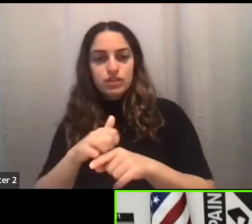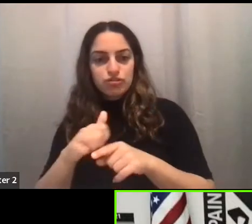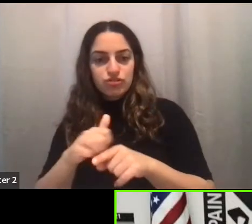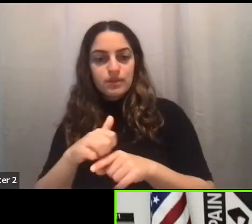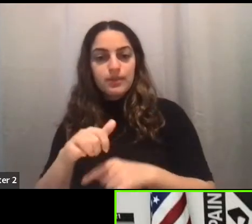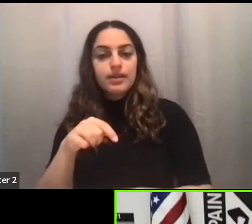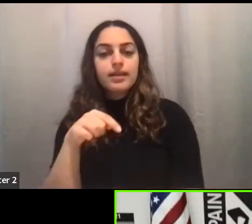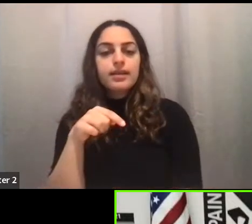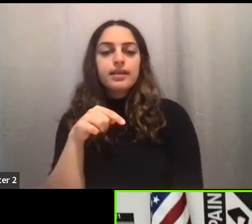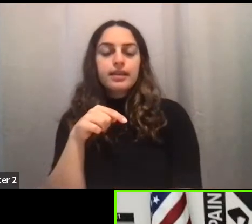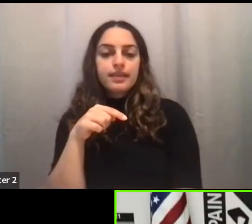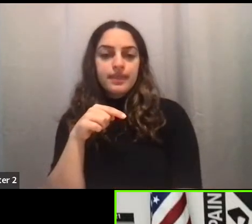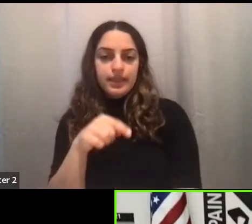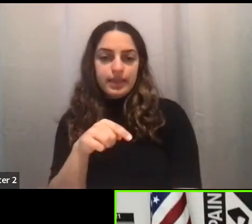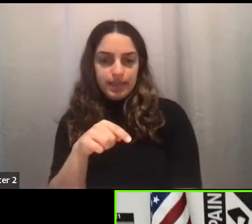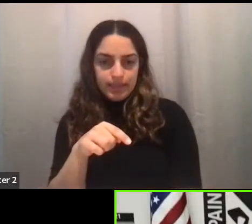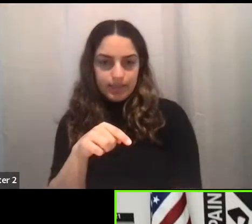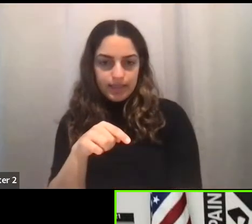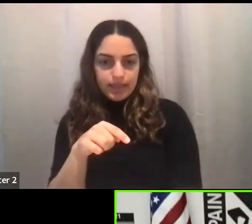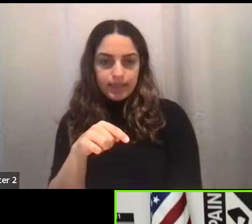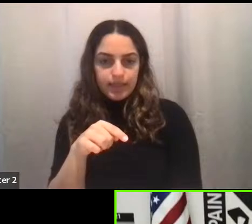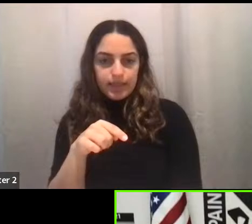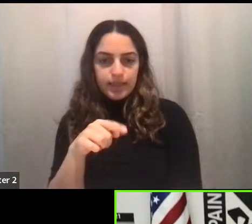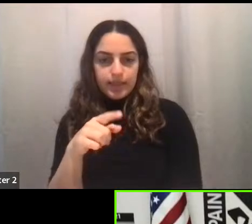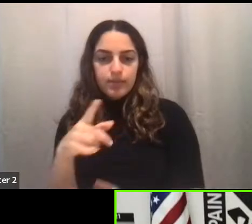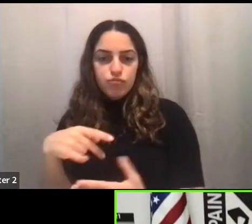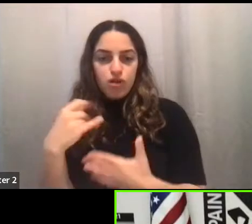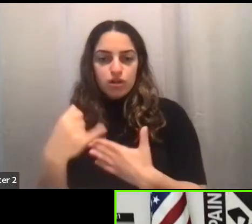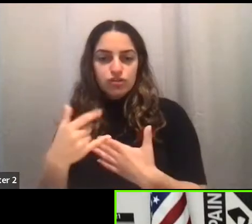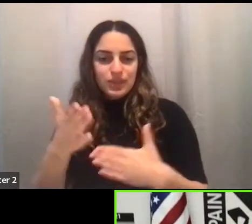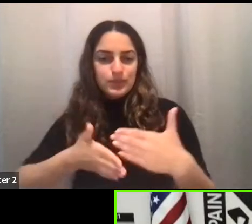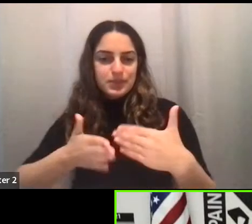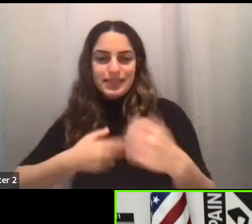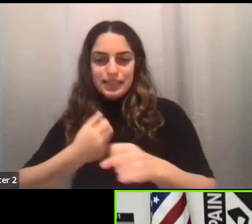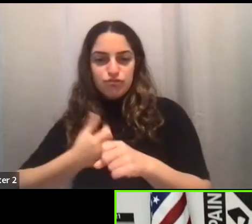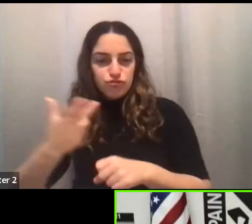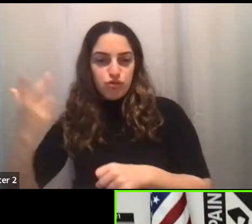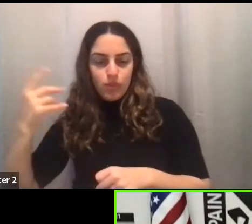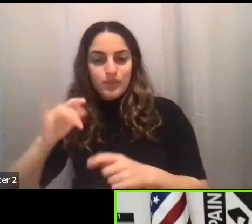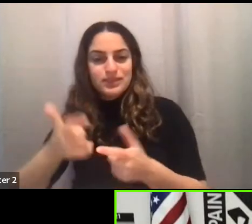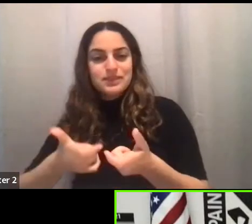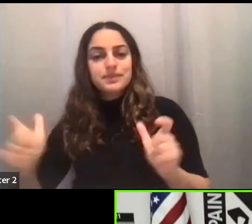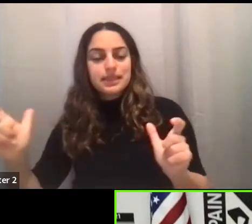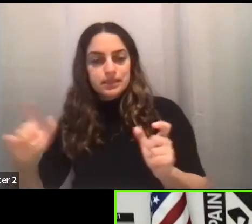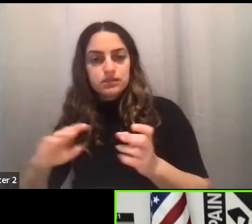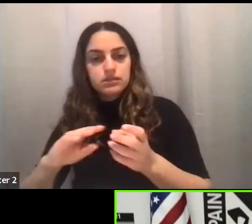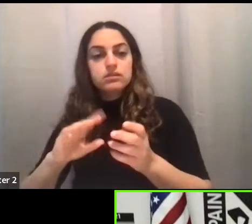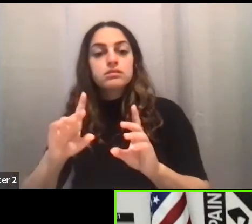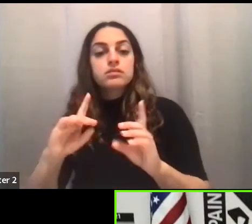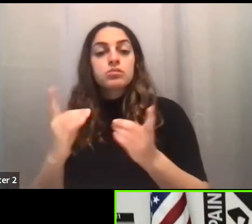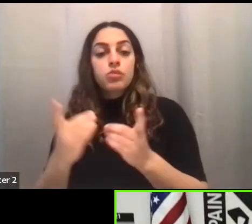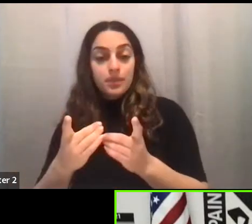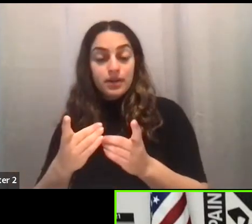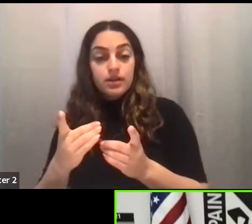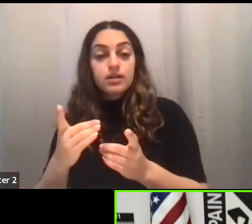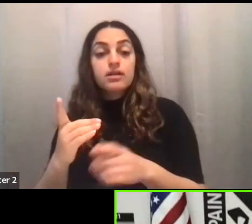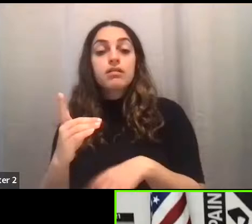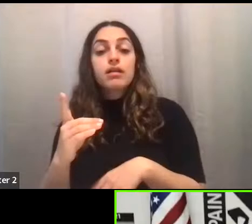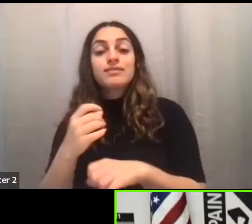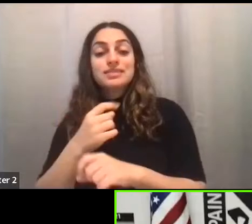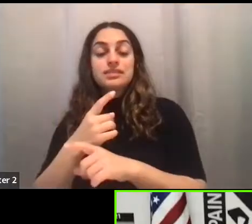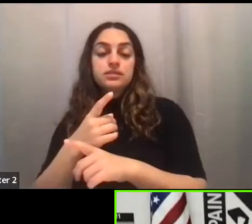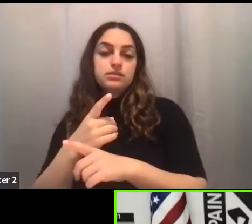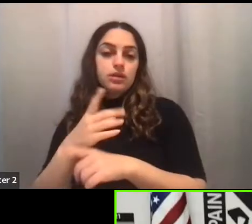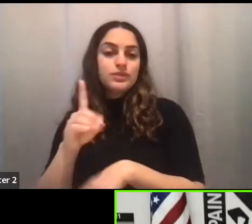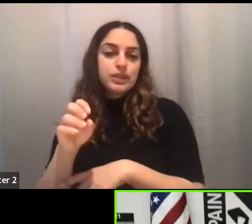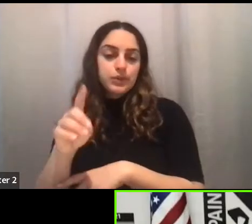project that was completed number of years ago at bangor sub base was the largest department of defense project labor agreement of